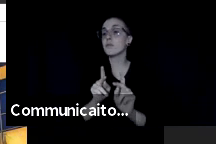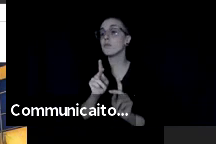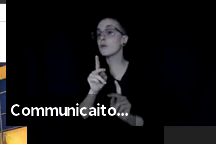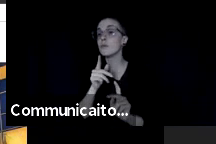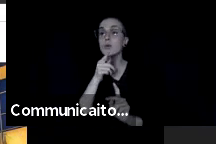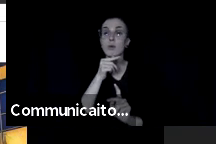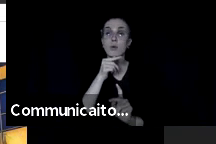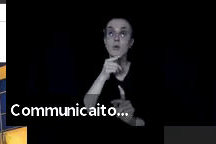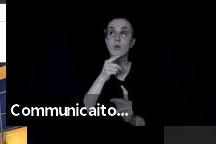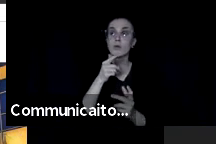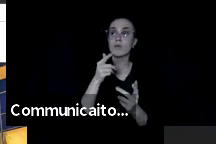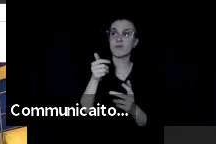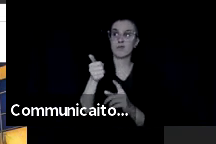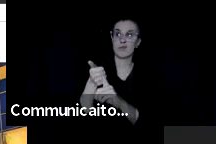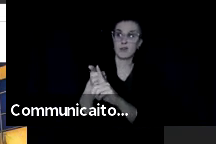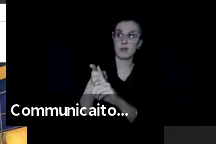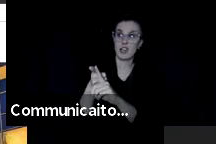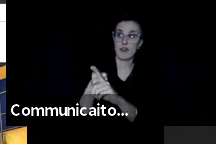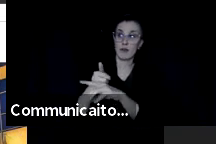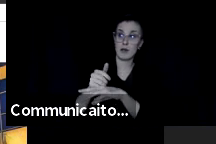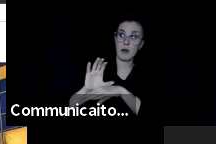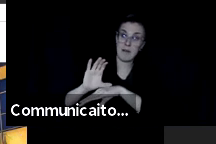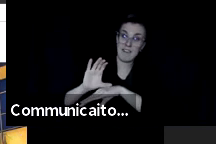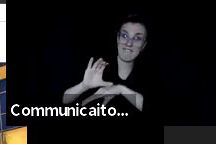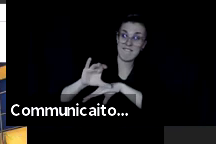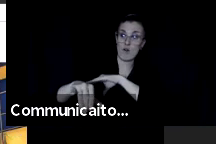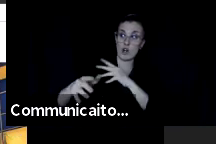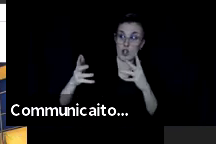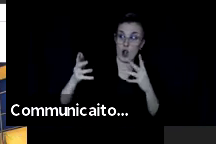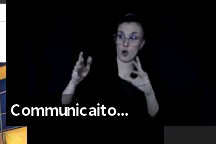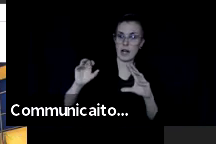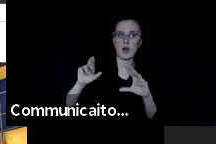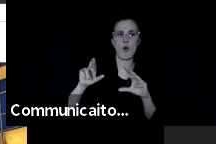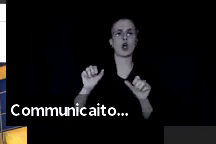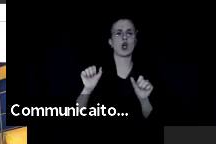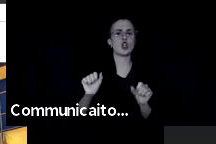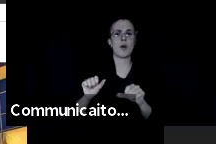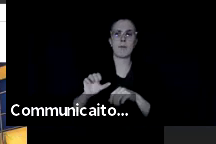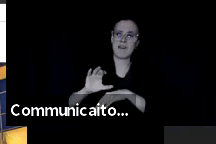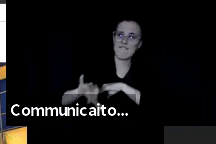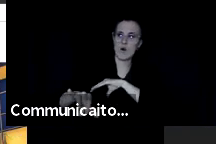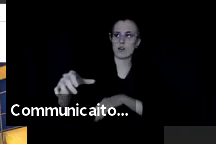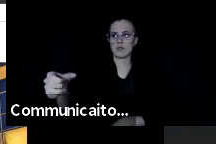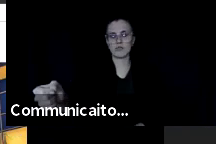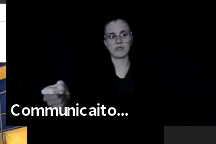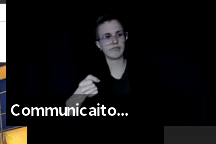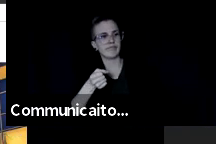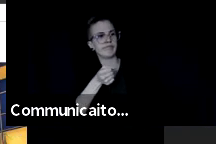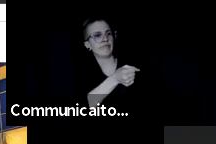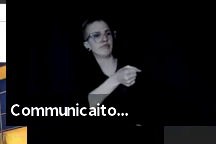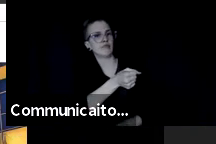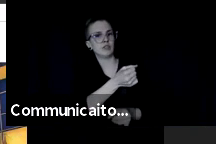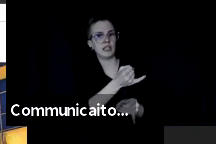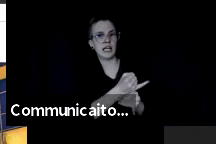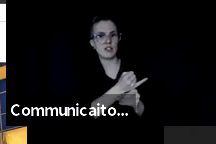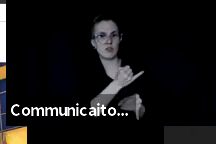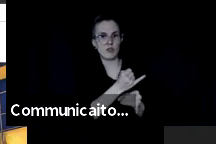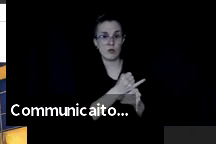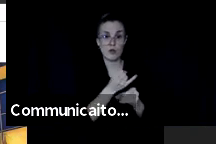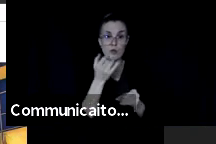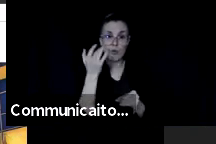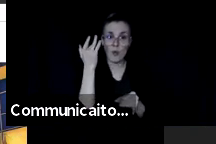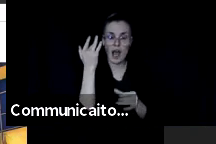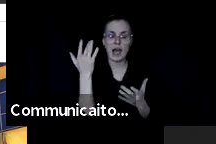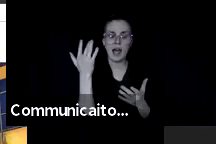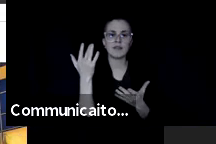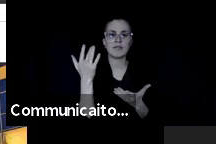been forced or could be forced into institutions because of the failure of